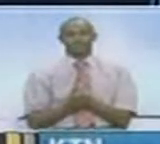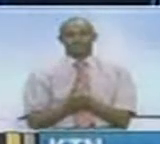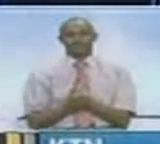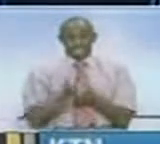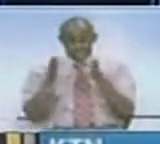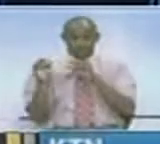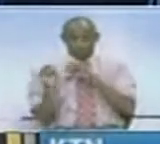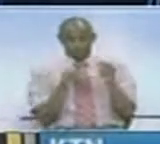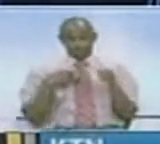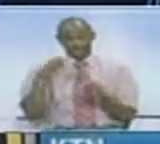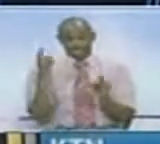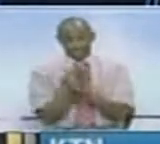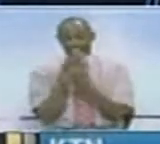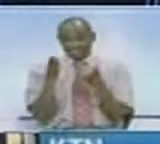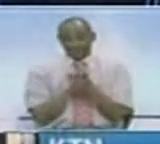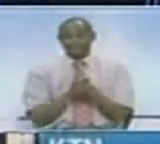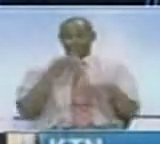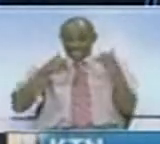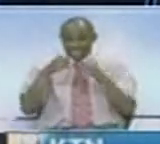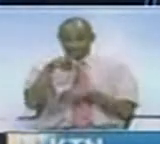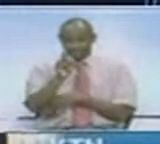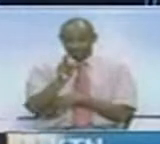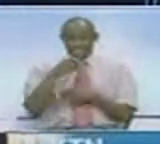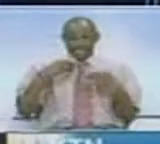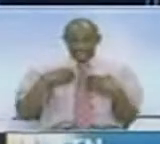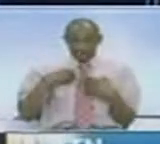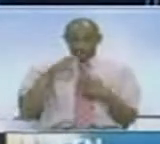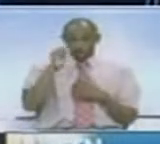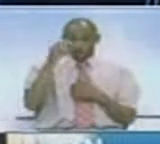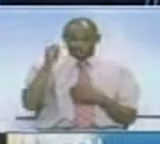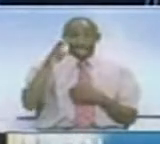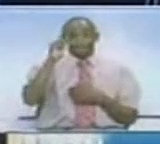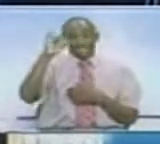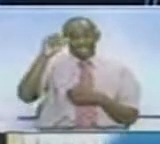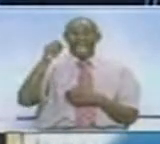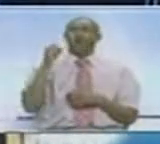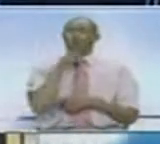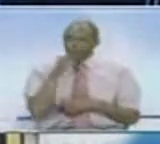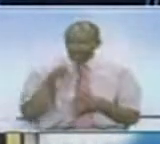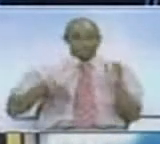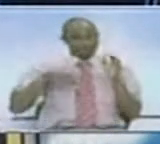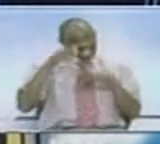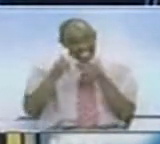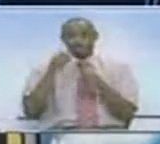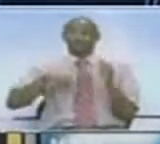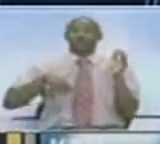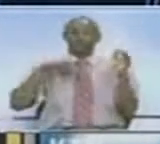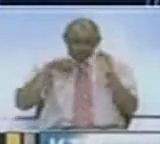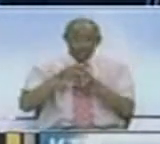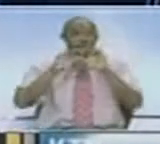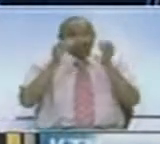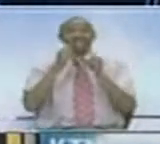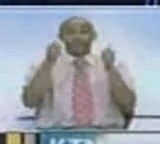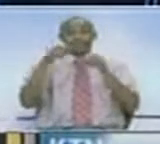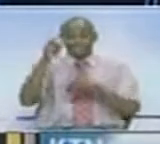Let's move on to something else, which is the players. Roger Miller is the oldest player to have ever scored in a World Cup. He